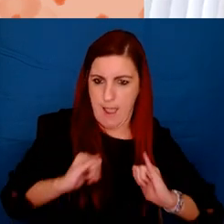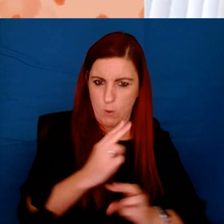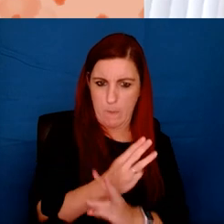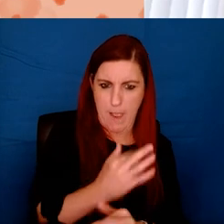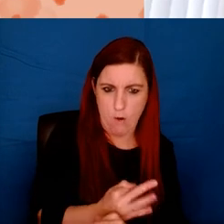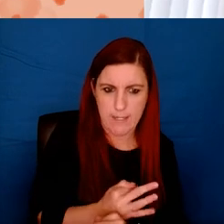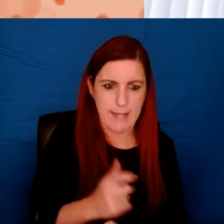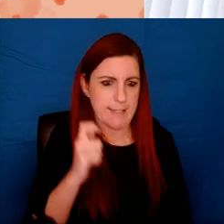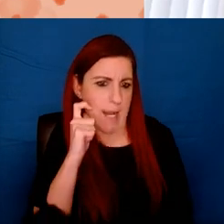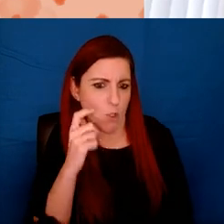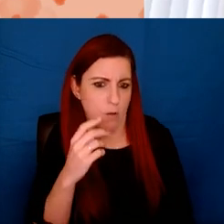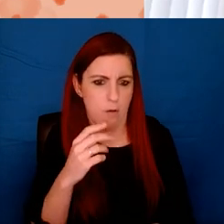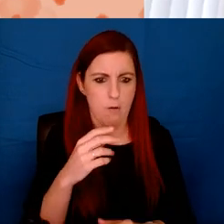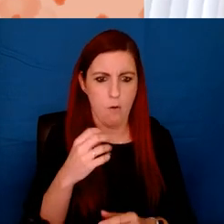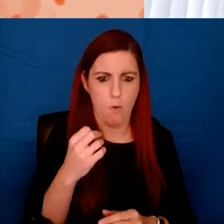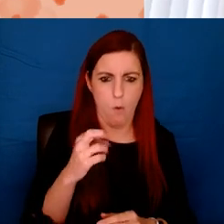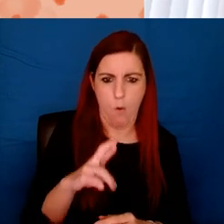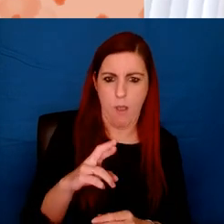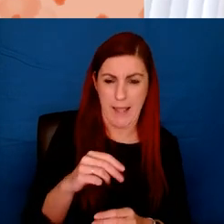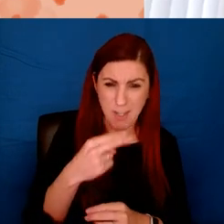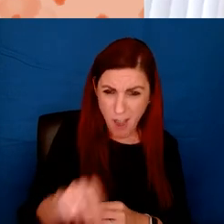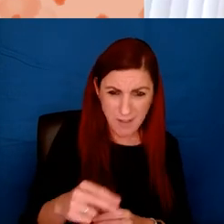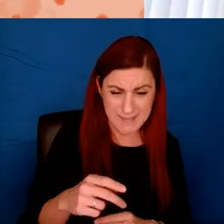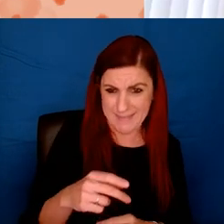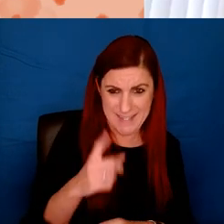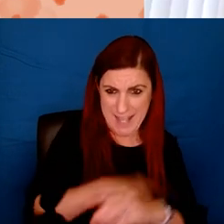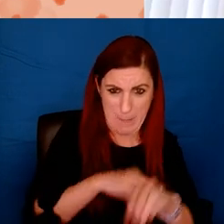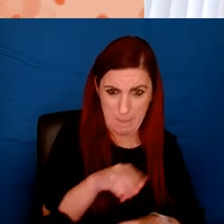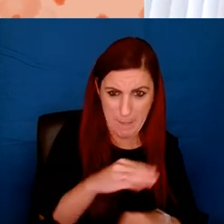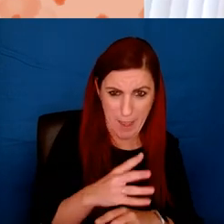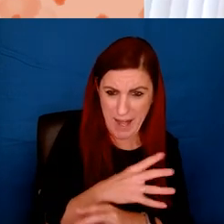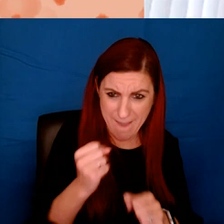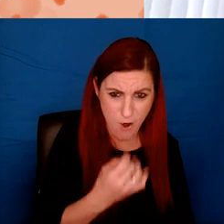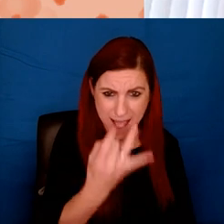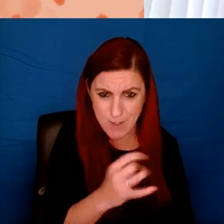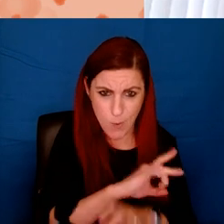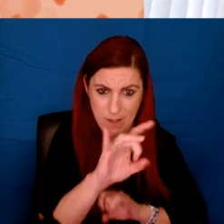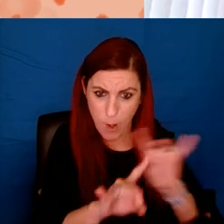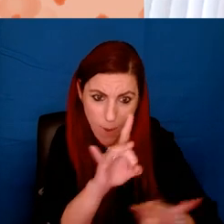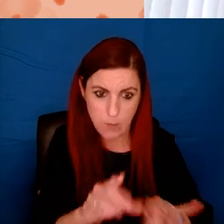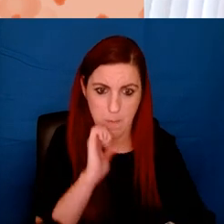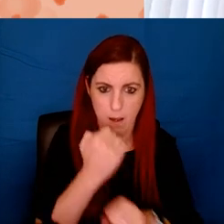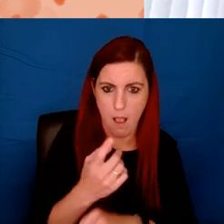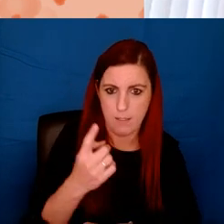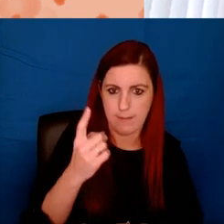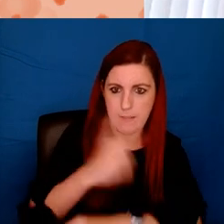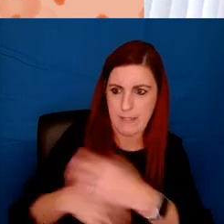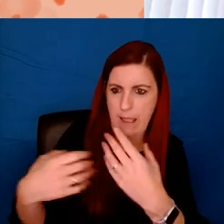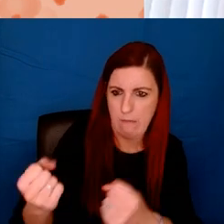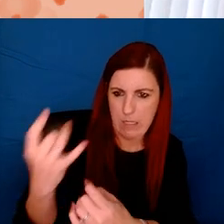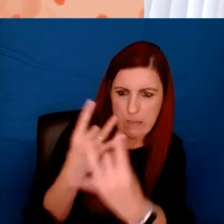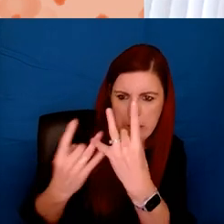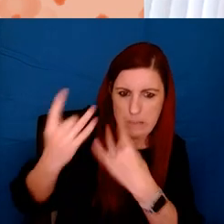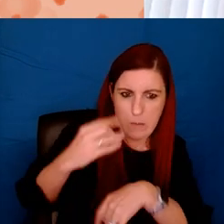going to be able to parent a teenager, which non-disabled people are never subjected to. And also, I suppose, the fact that there is so little knowledge